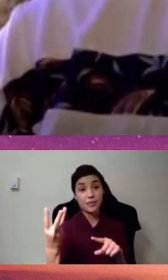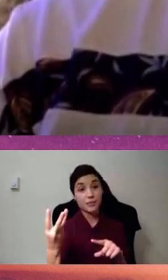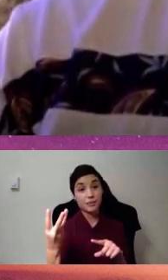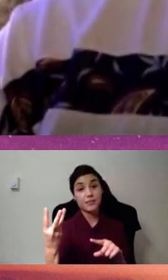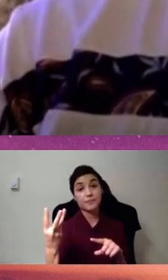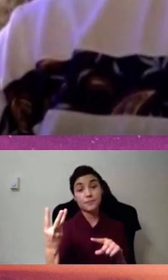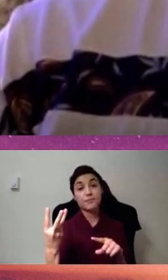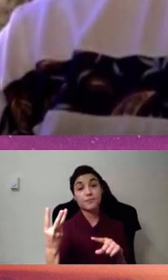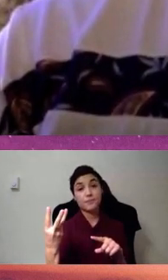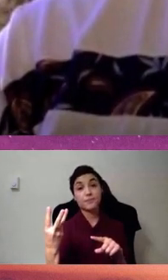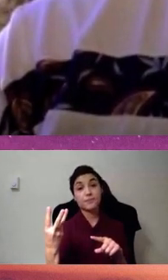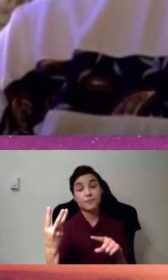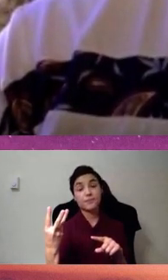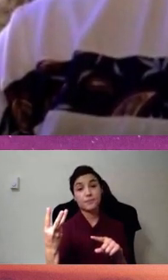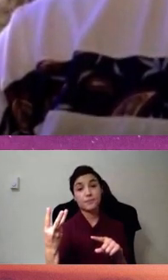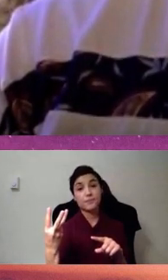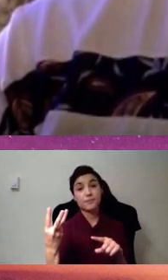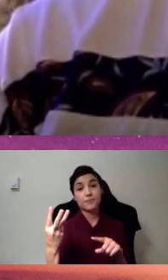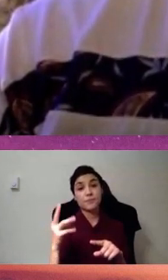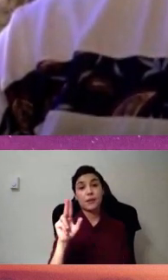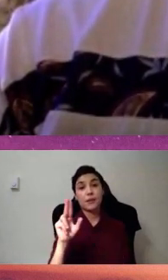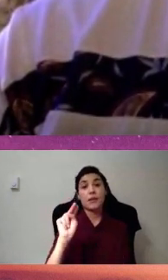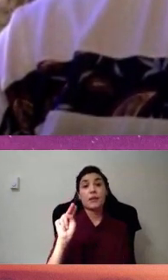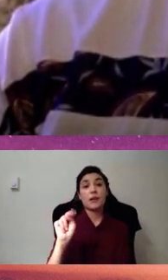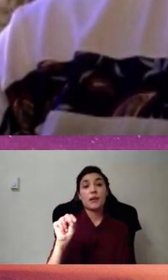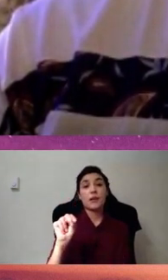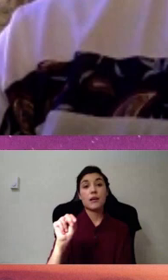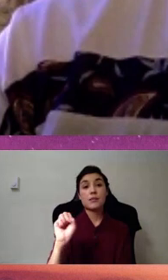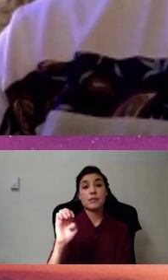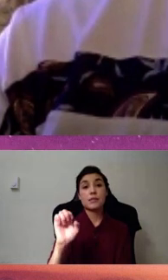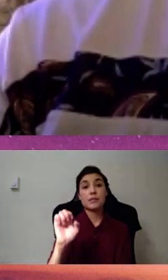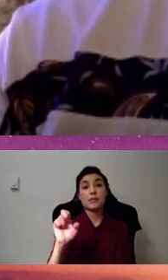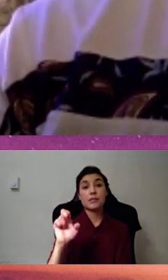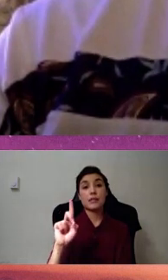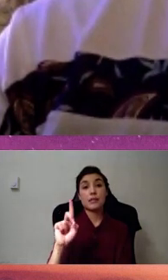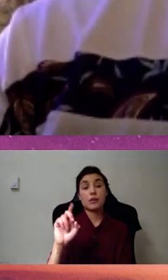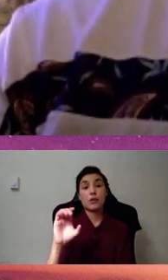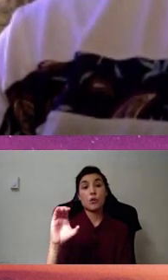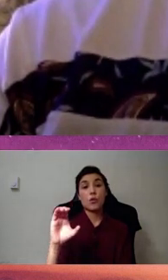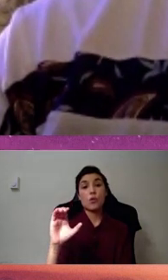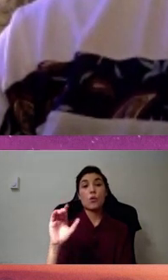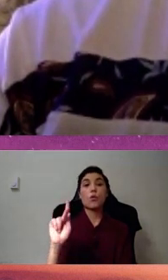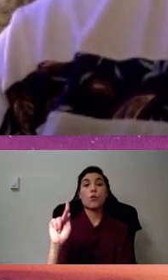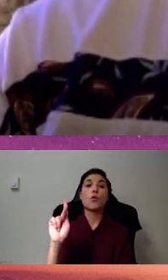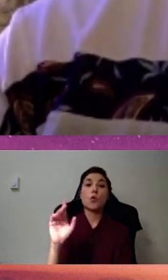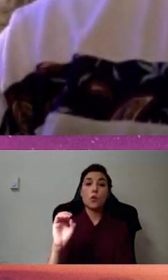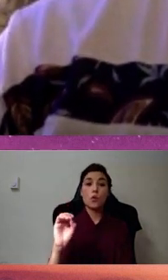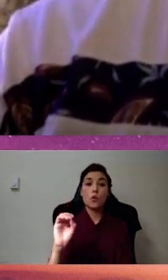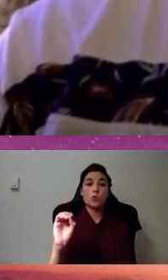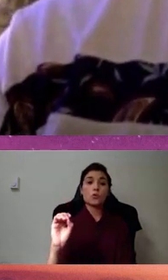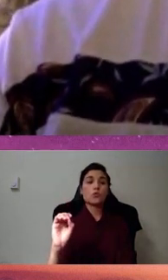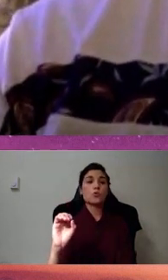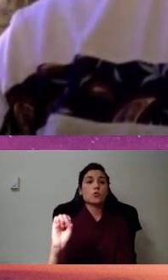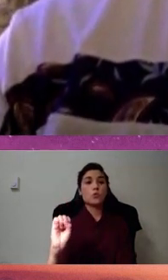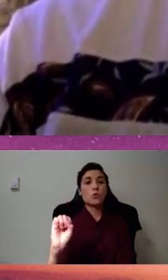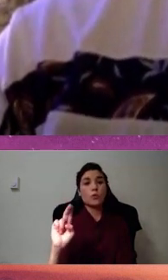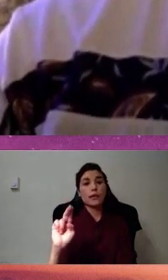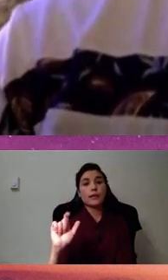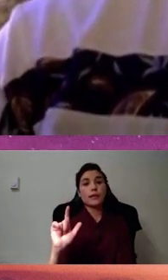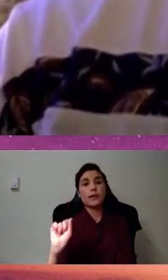it is unceded Coast Salish peoples land, specifically the first people of Seattle Duwamish land.